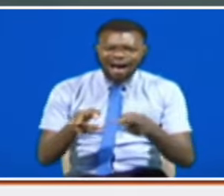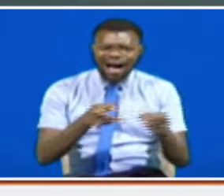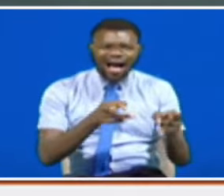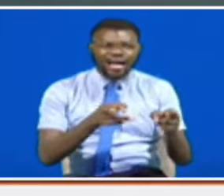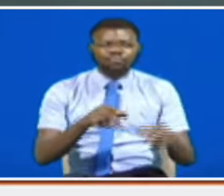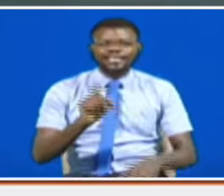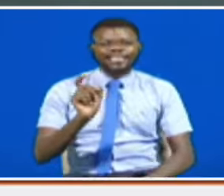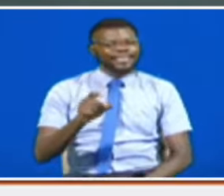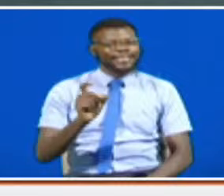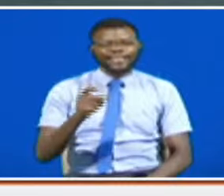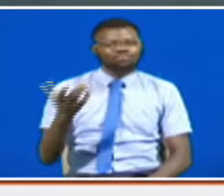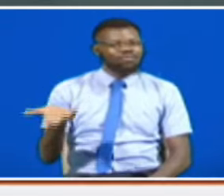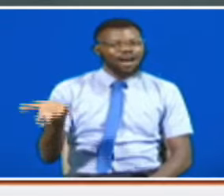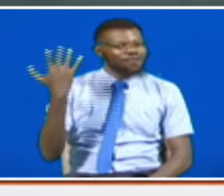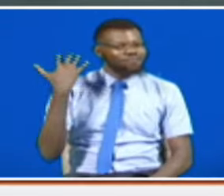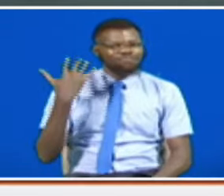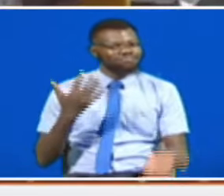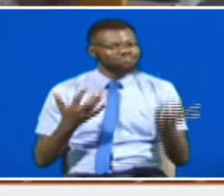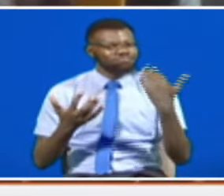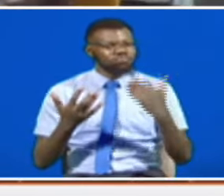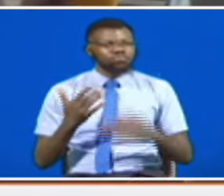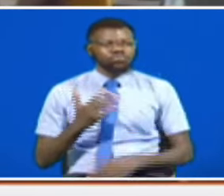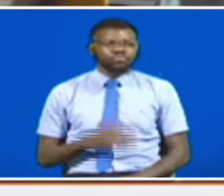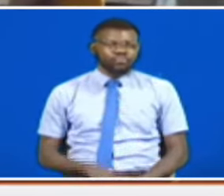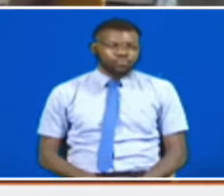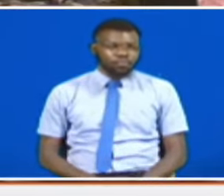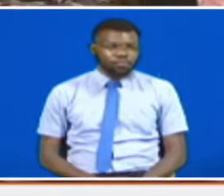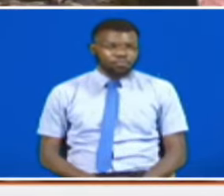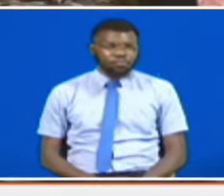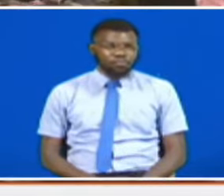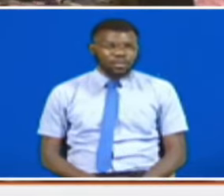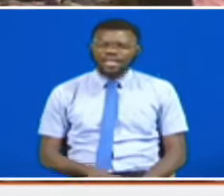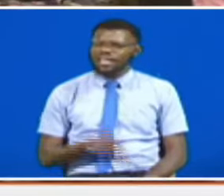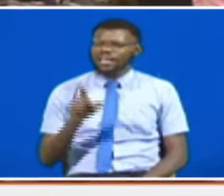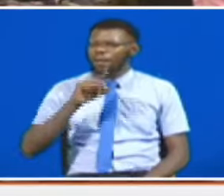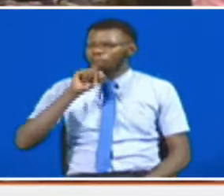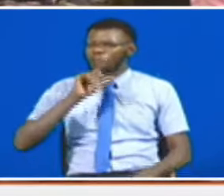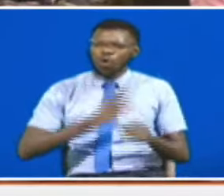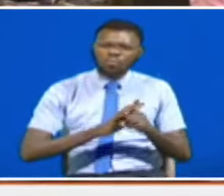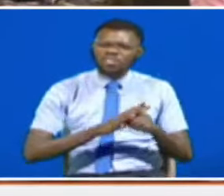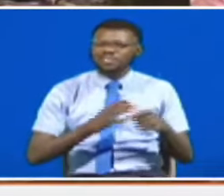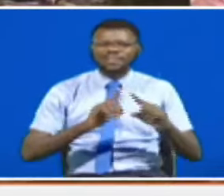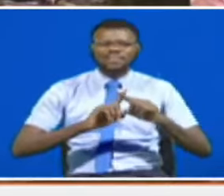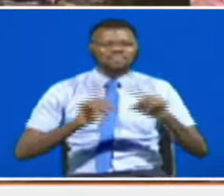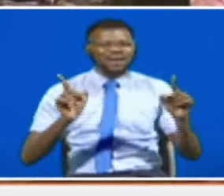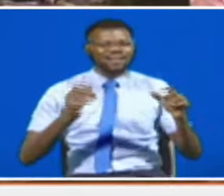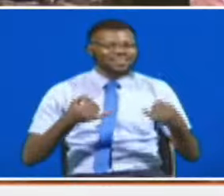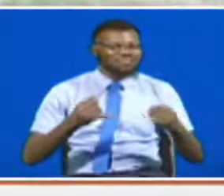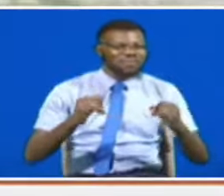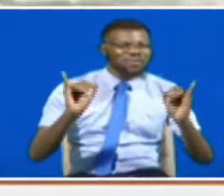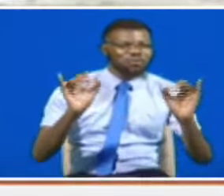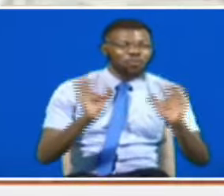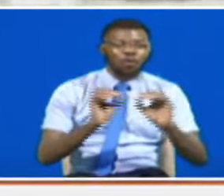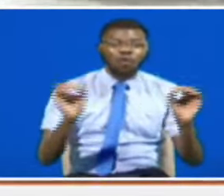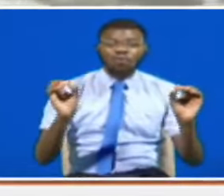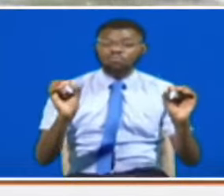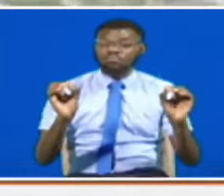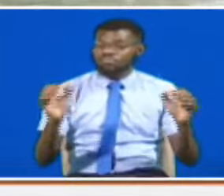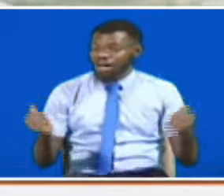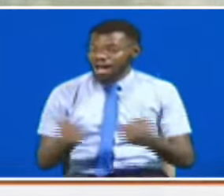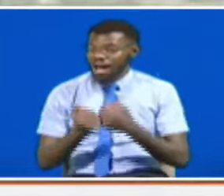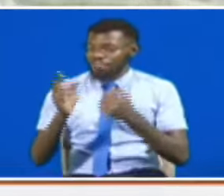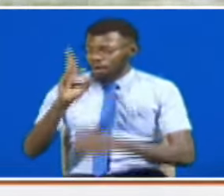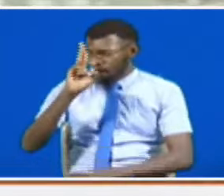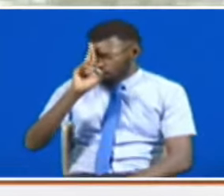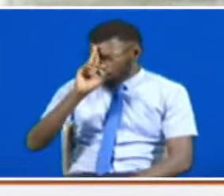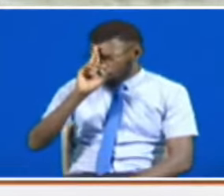are removed so that Mother Nature finds its way. Had he kept his words, the incident that saw David Chisere, a police officer at Kamkunji